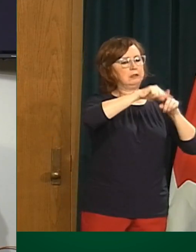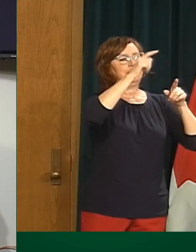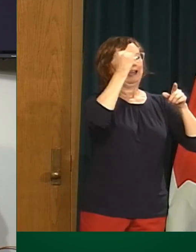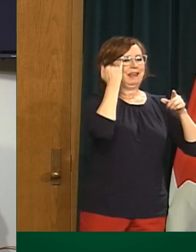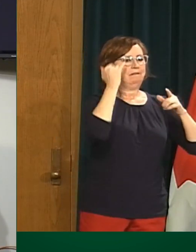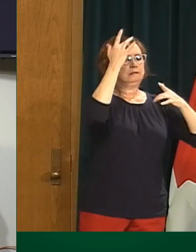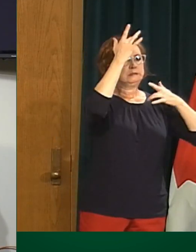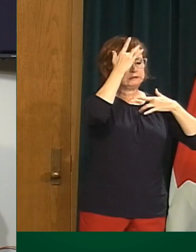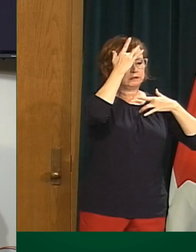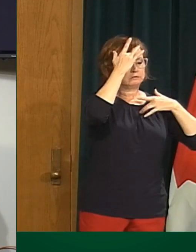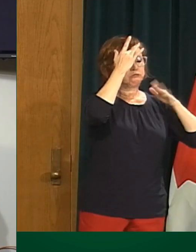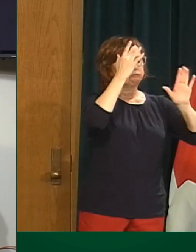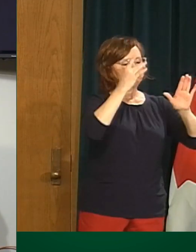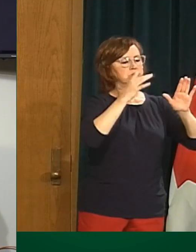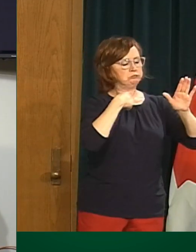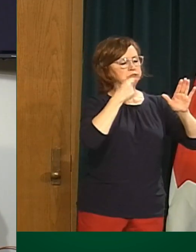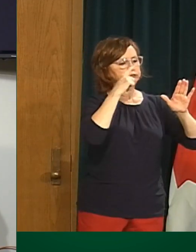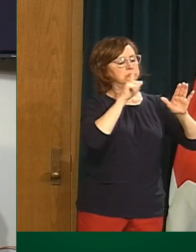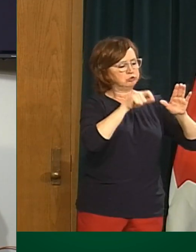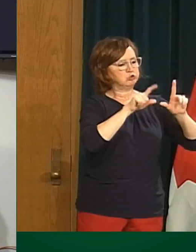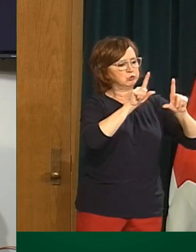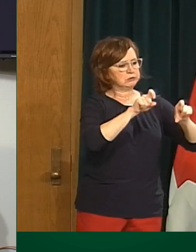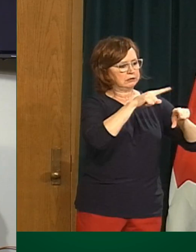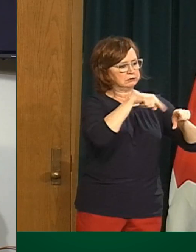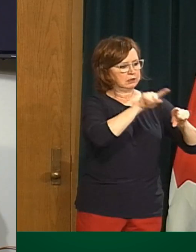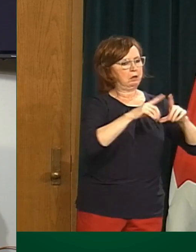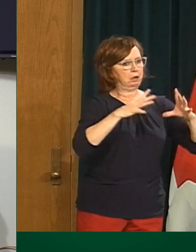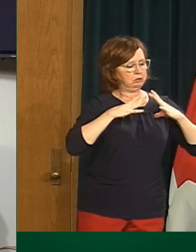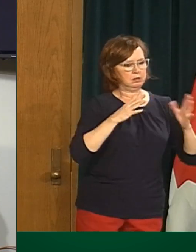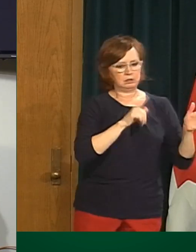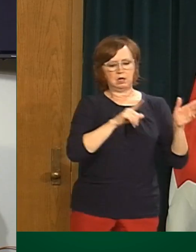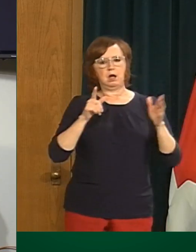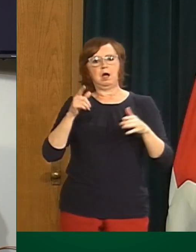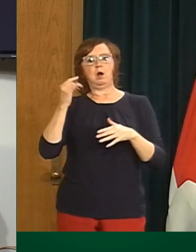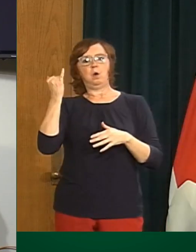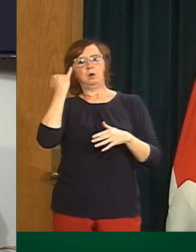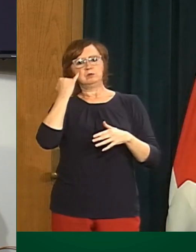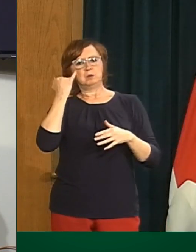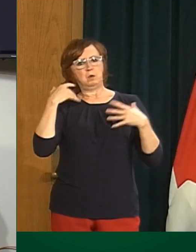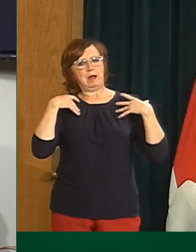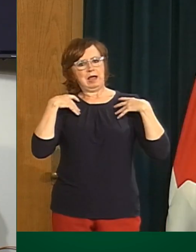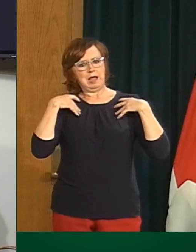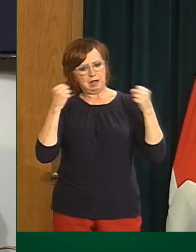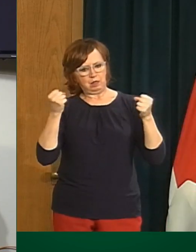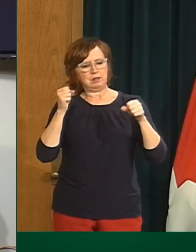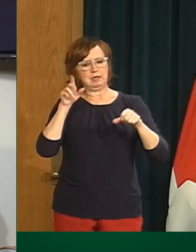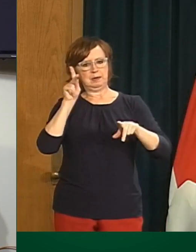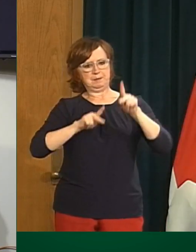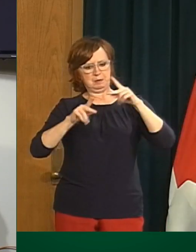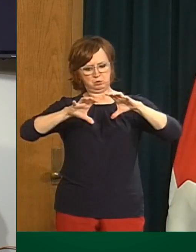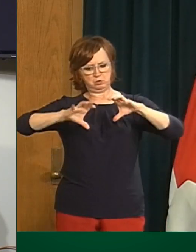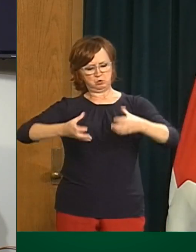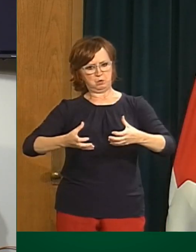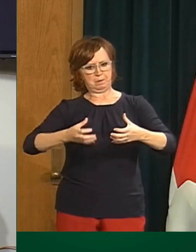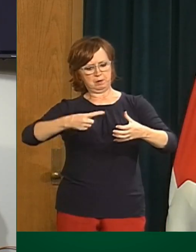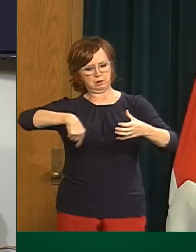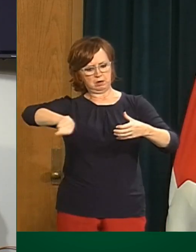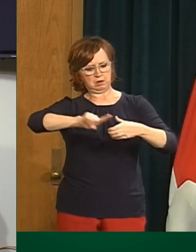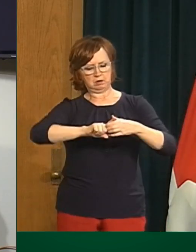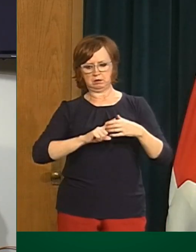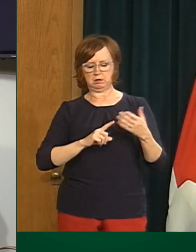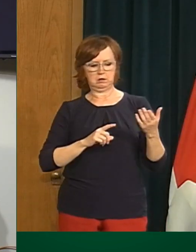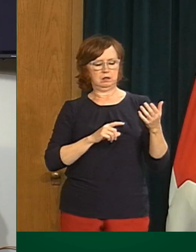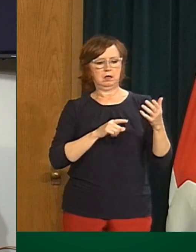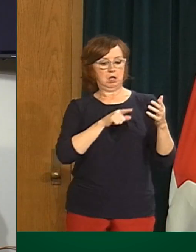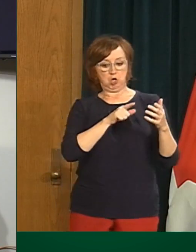May 4th so that you can make reference to that number and say, even though we're doing these things later on down the road, way past May